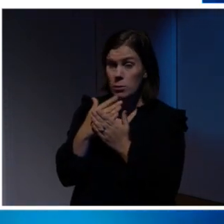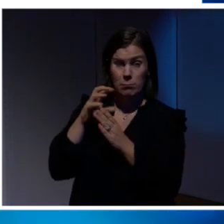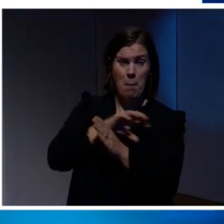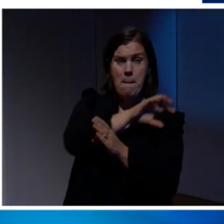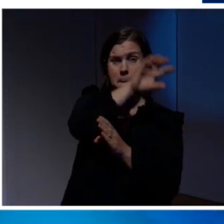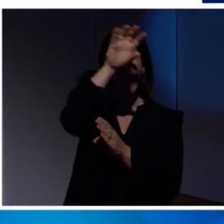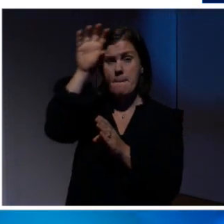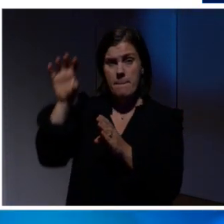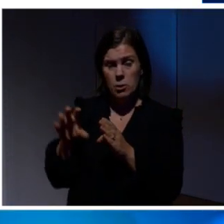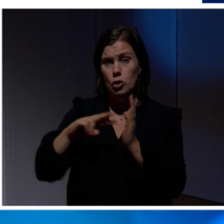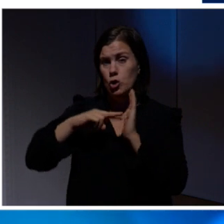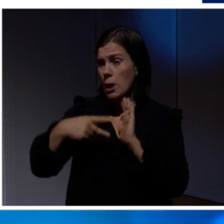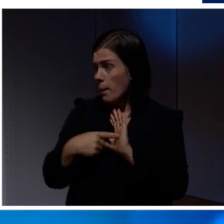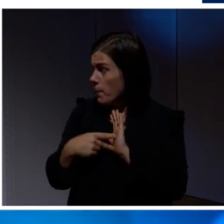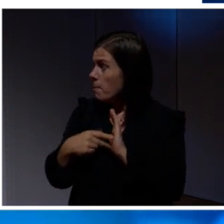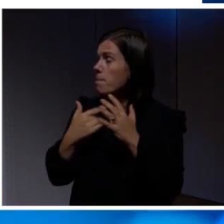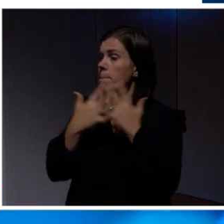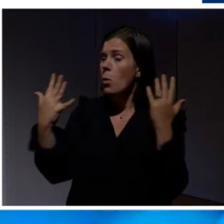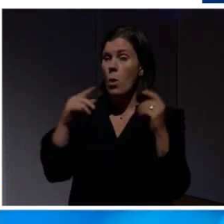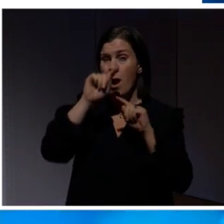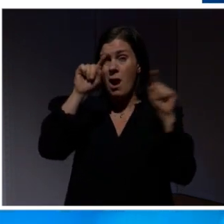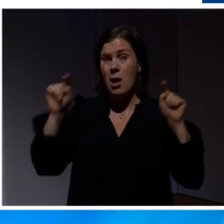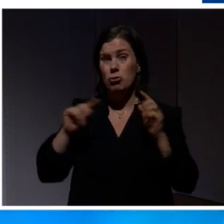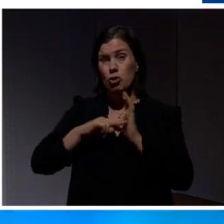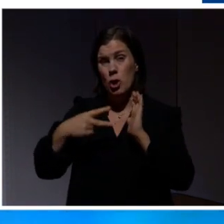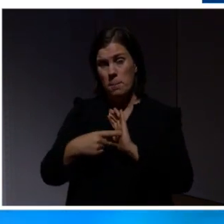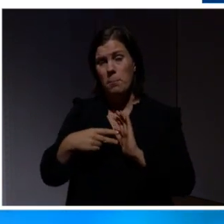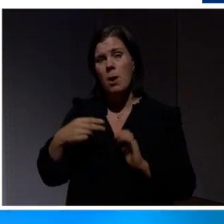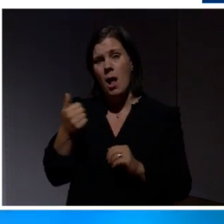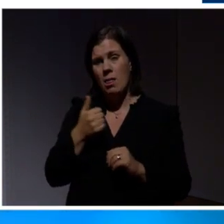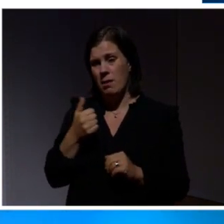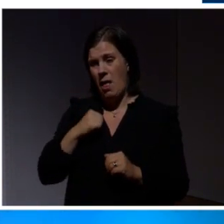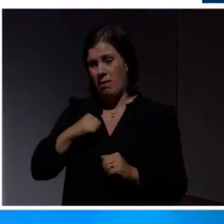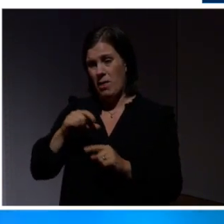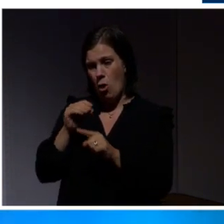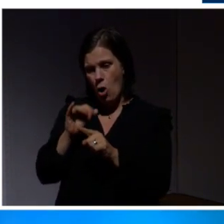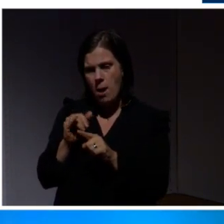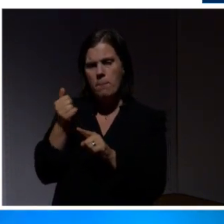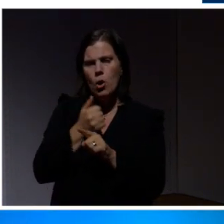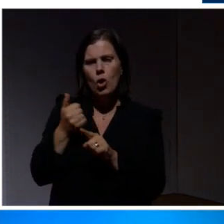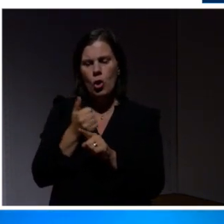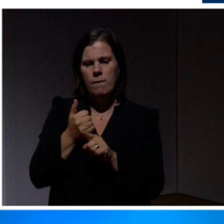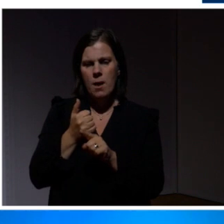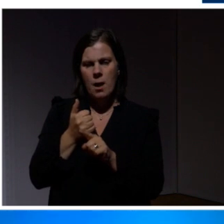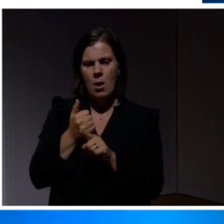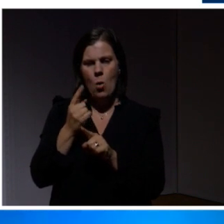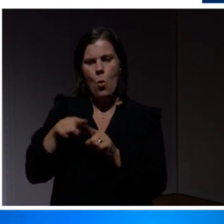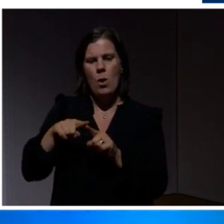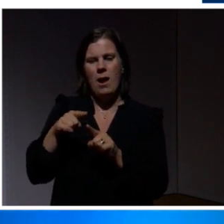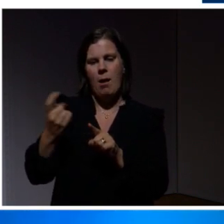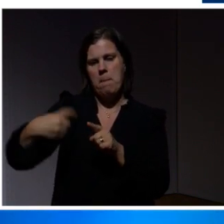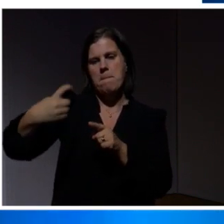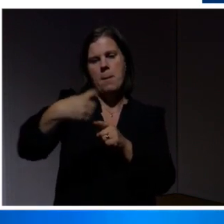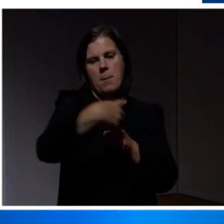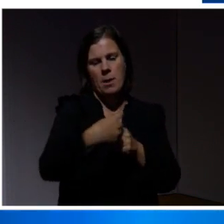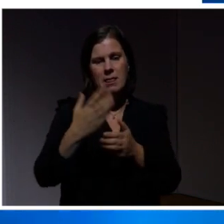system. And many systems that use AI need a lot of different pieces around it. And all